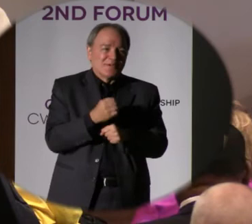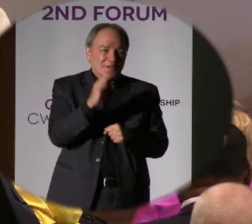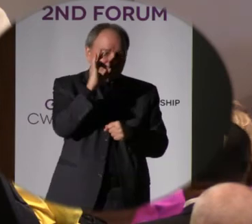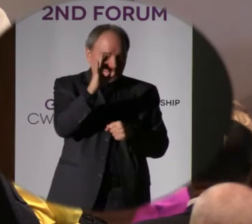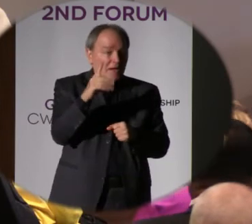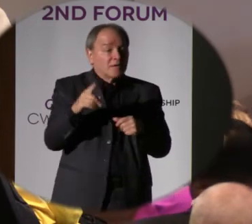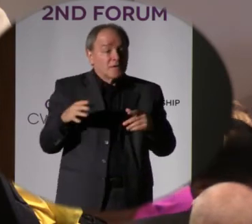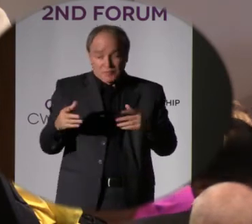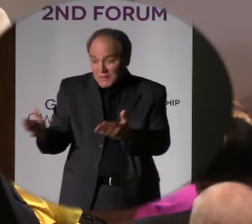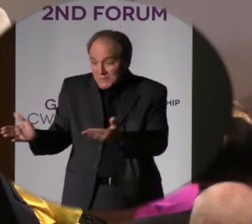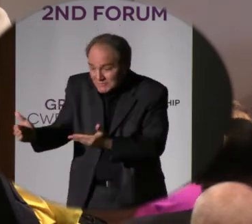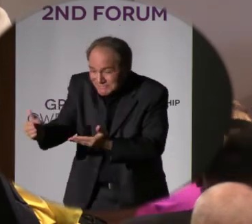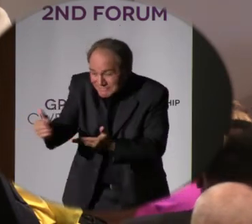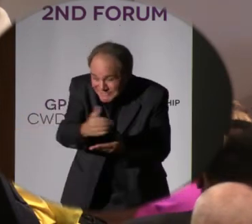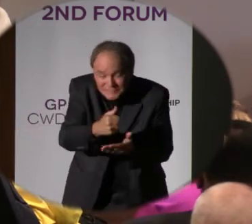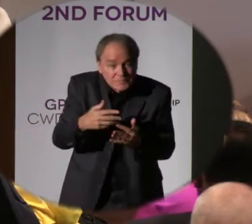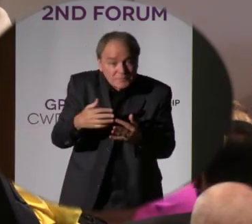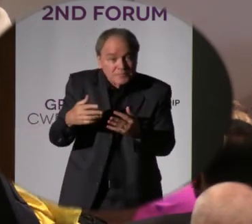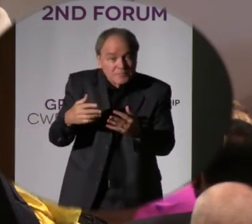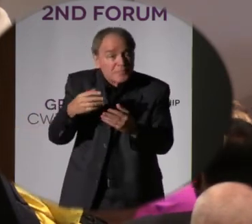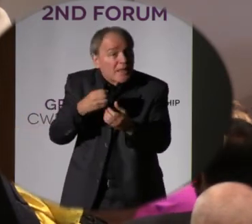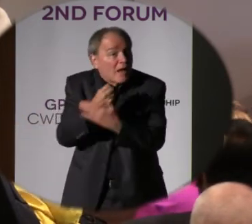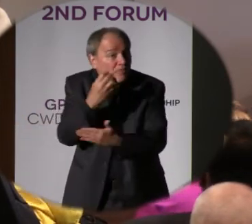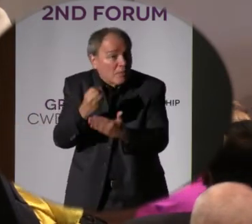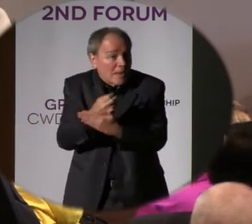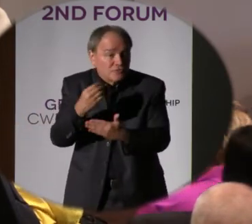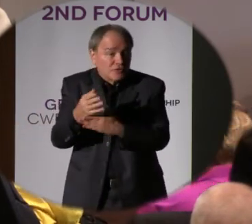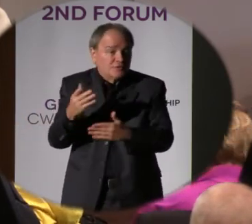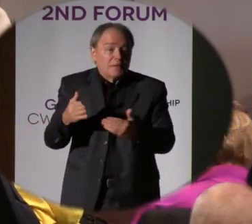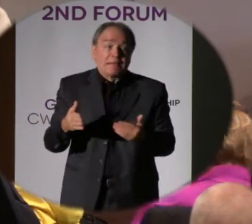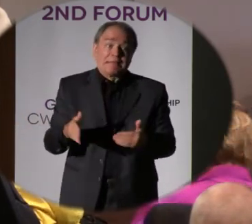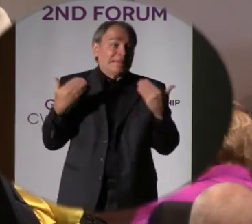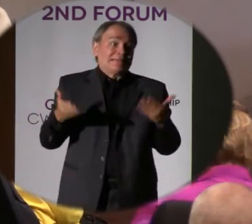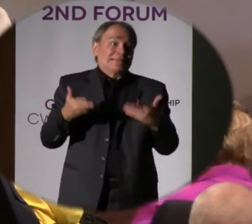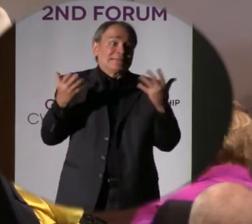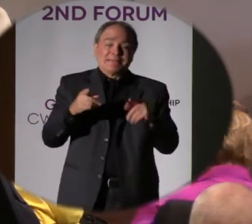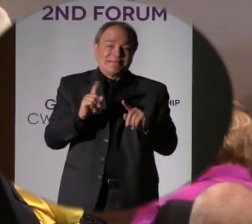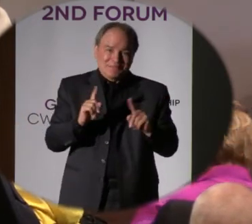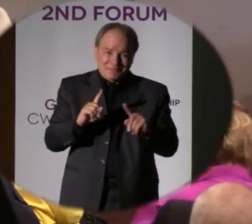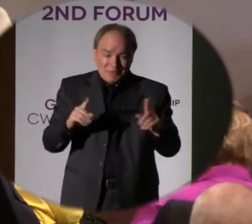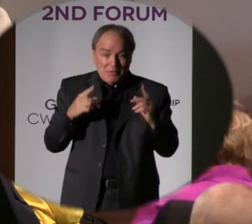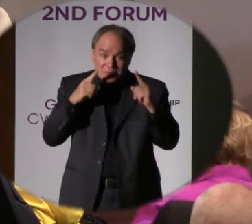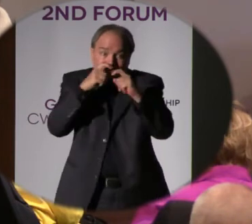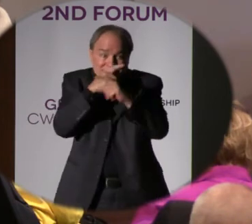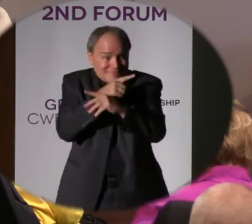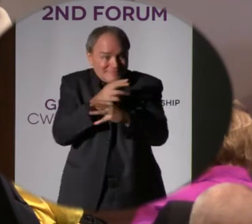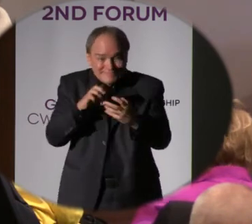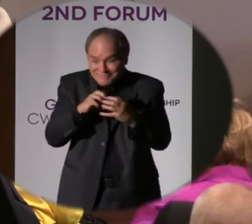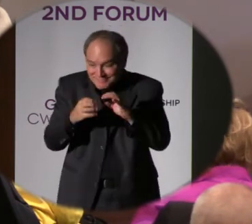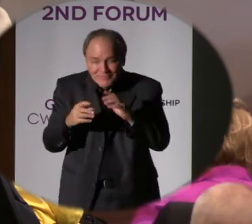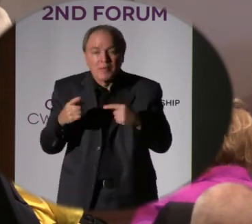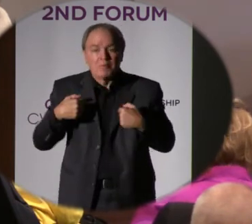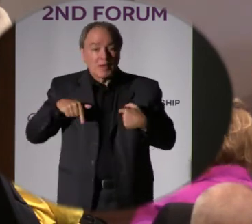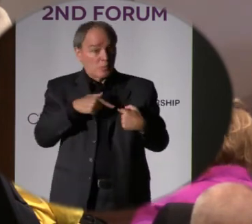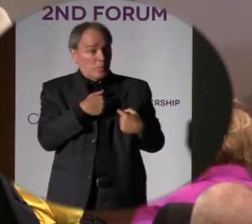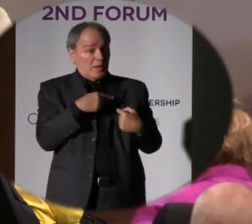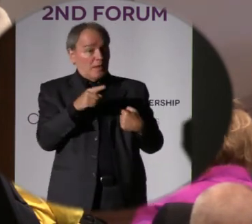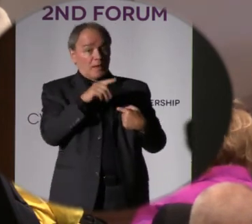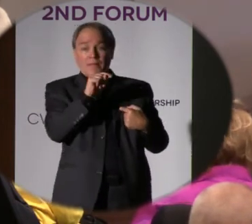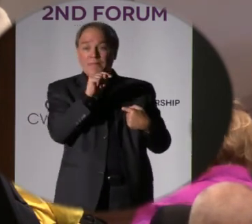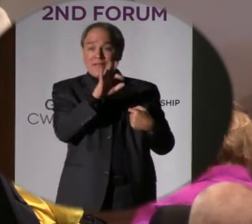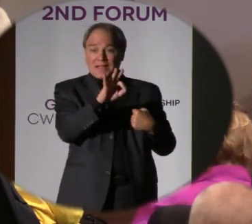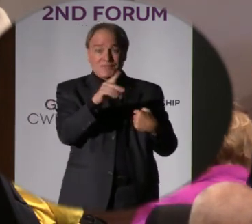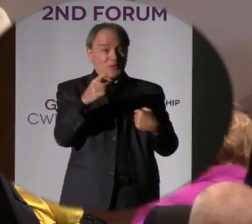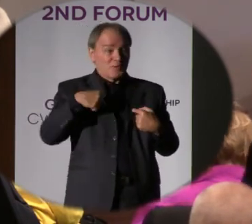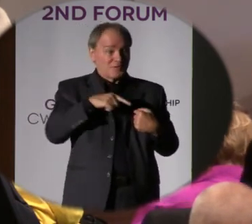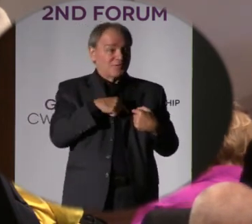be done, and it must be done. Many of us in the room or in the task force have multiple roles. We may be a parent